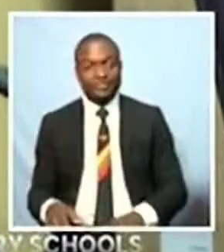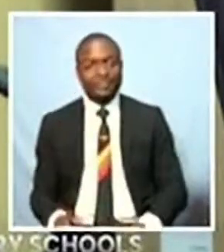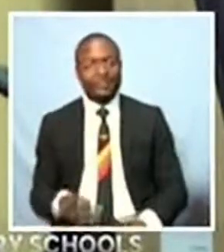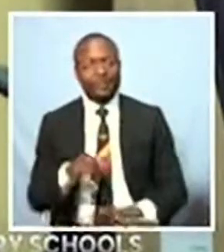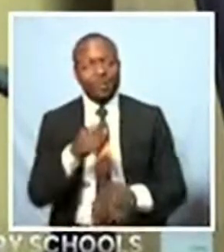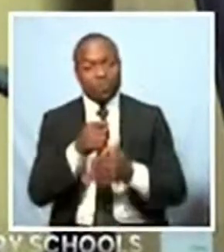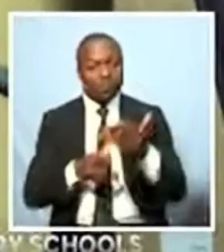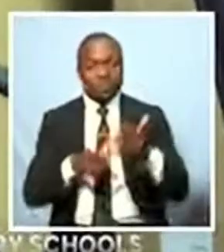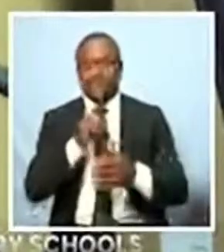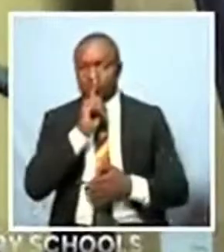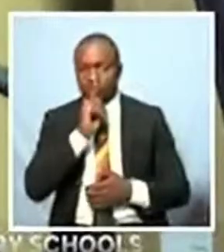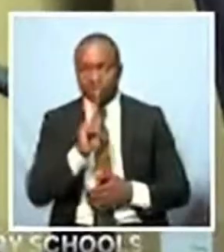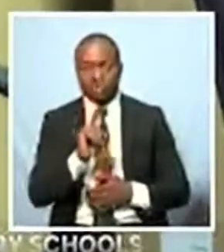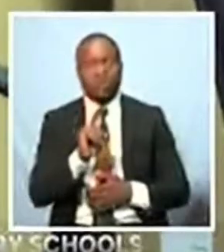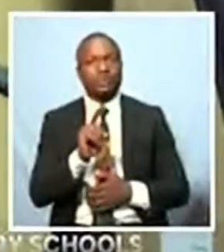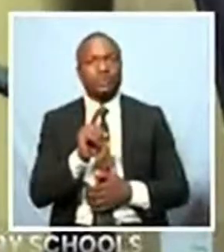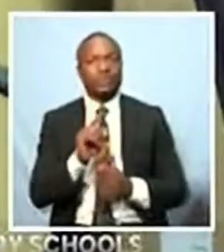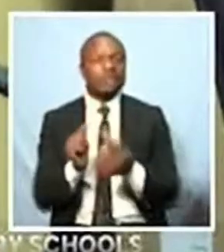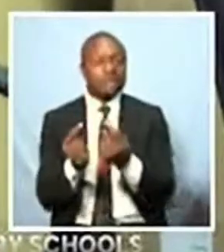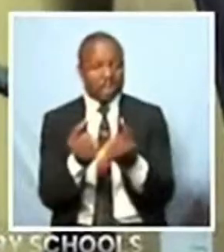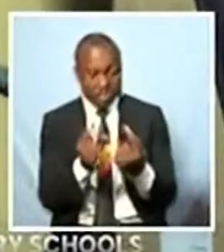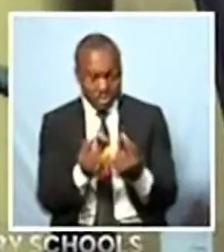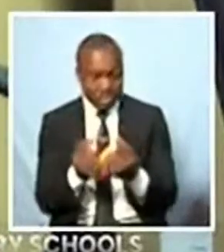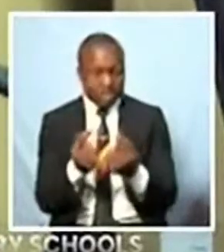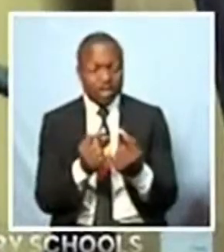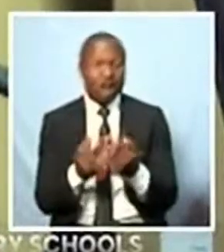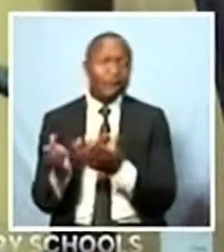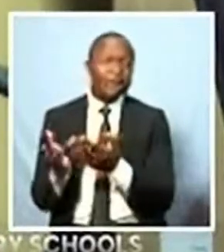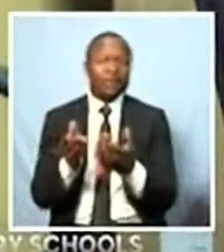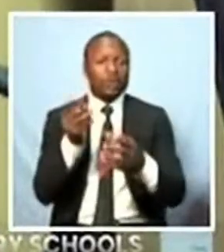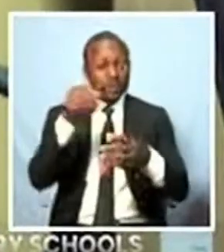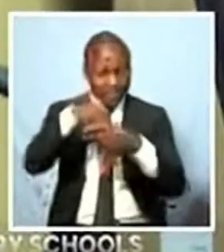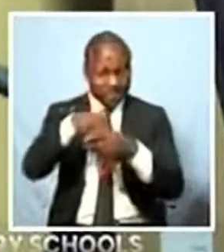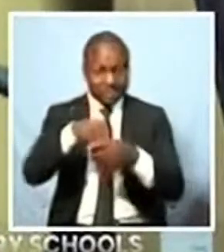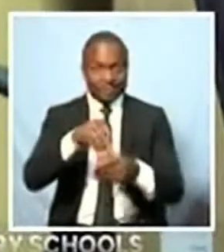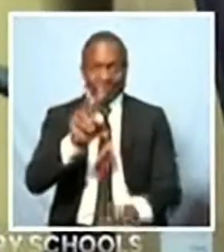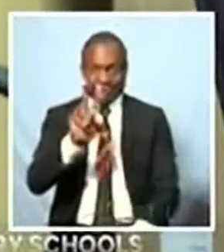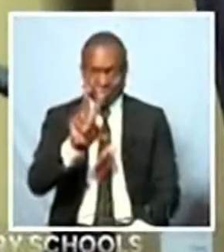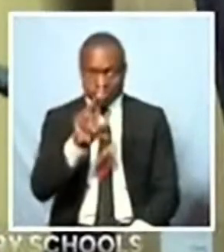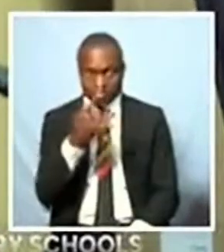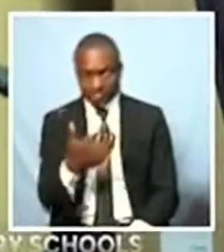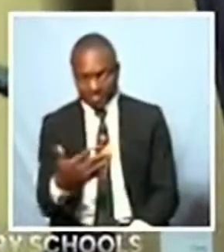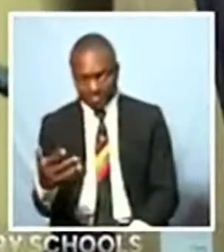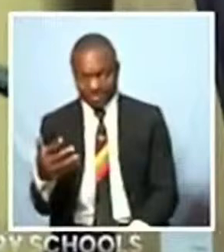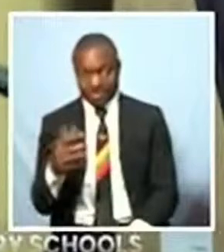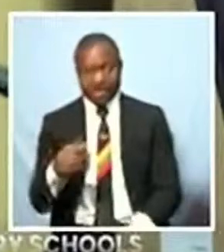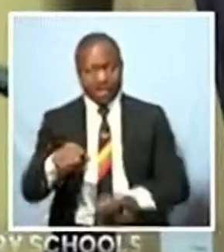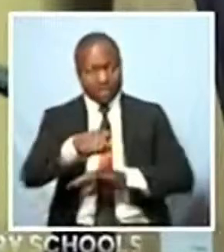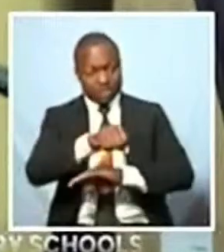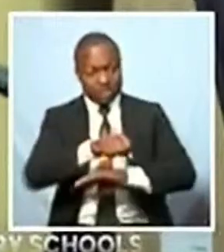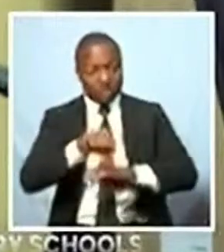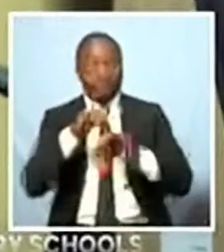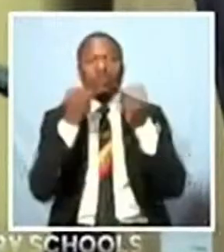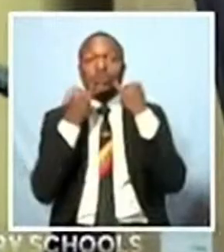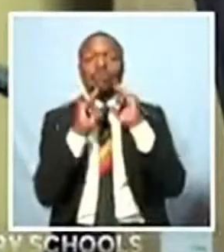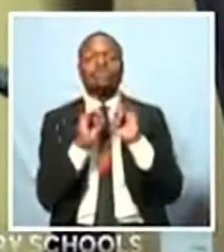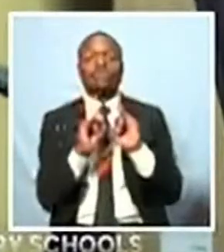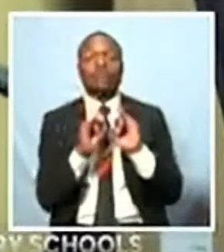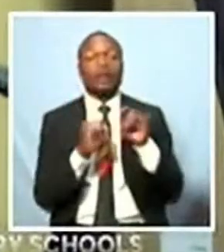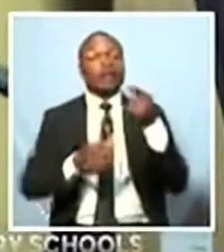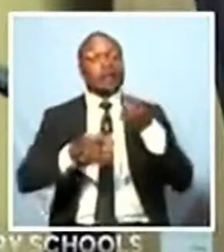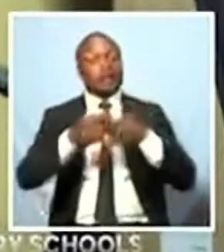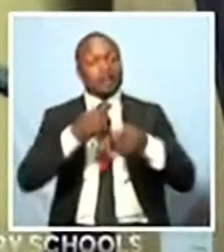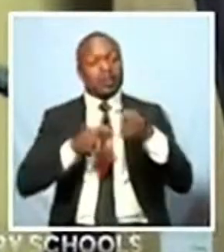the reality? The reality is brought in by two areas: by the secondary data, which is coming